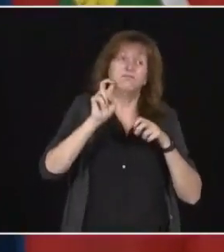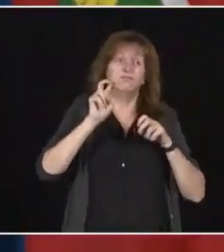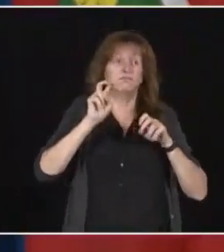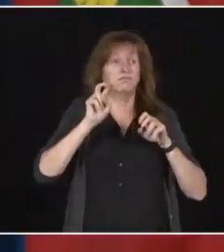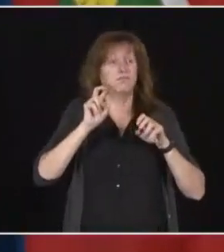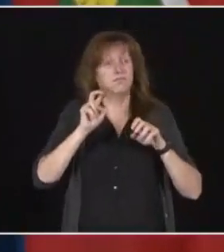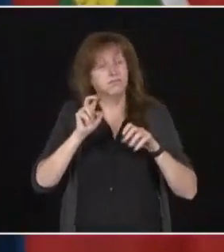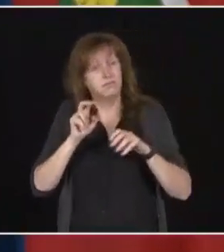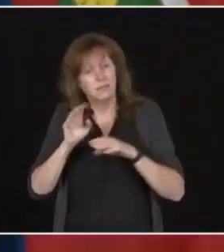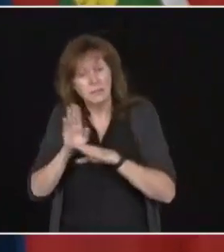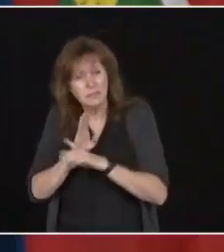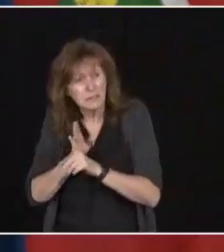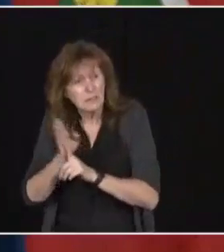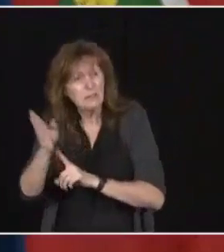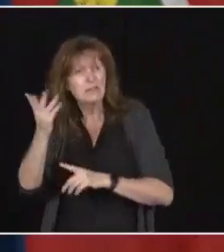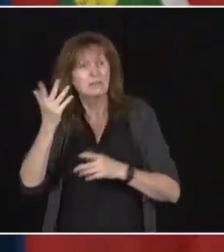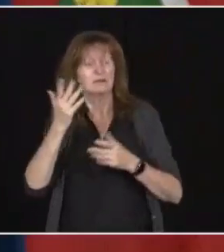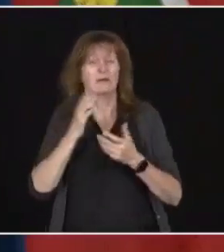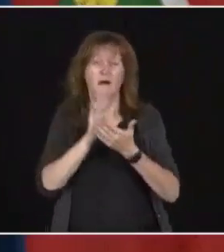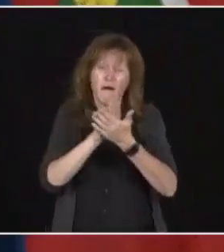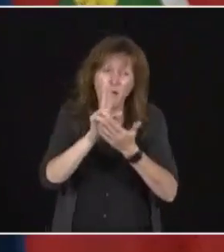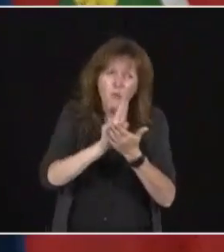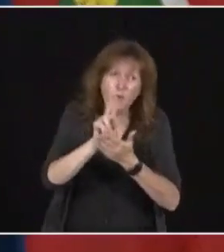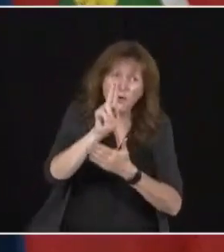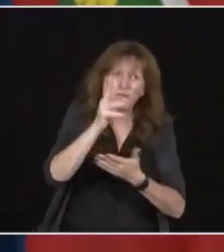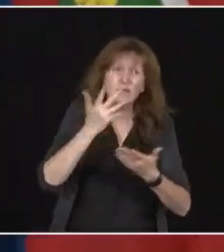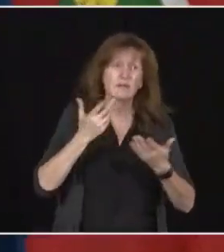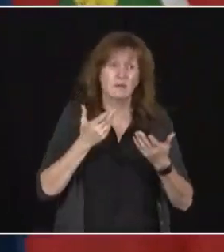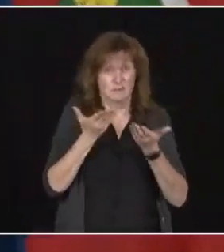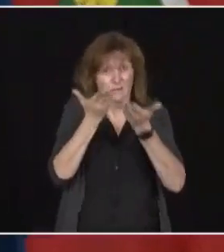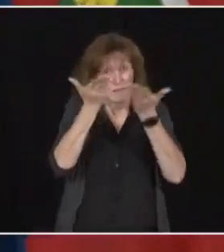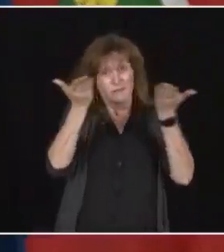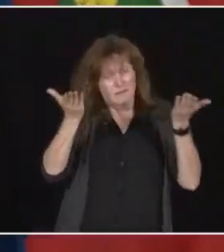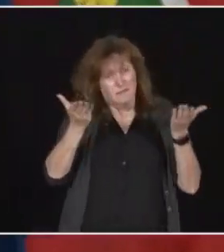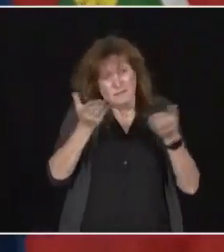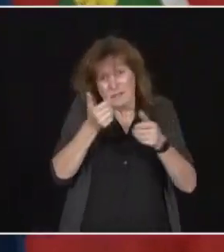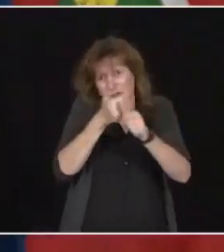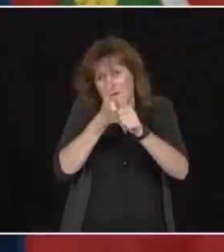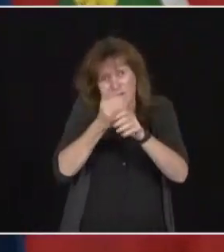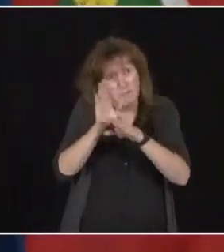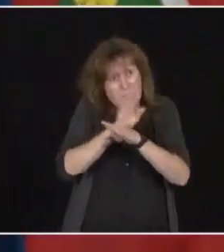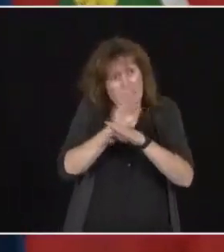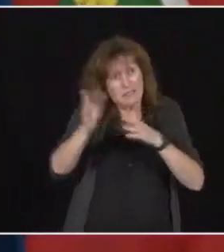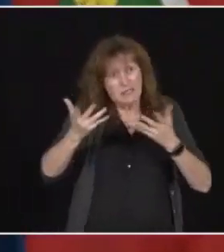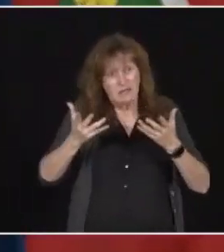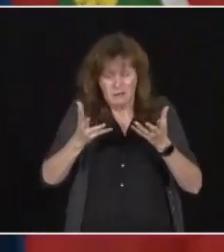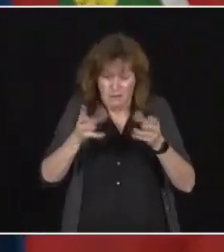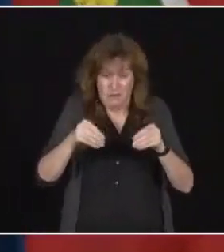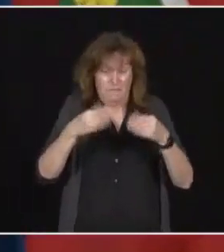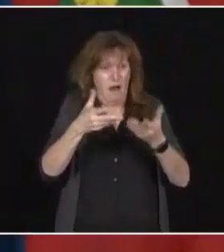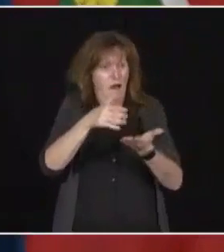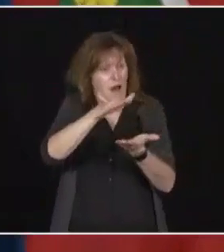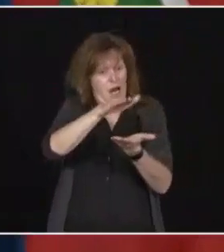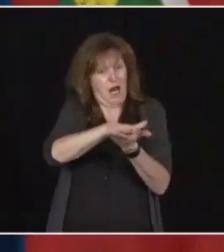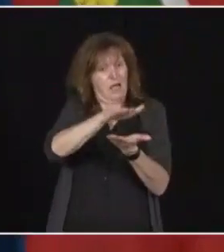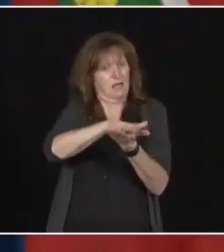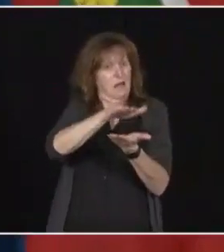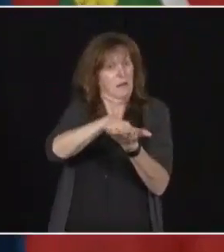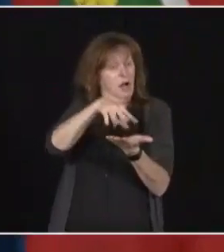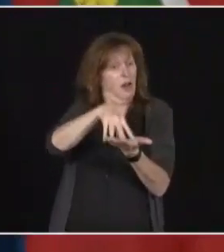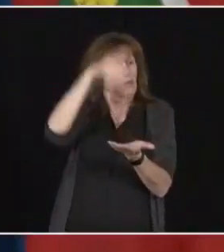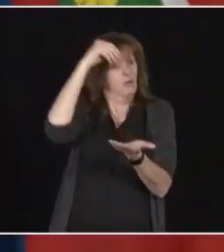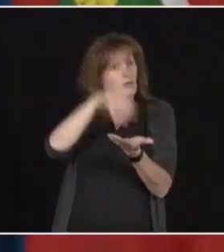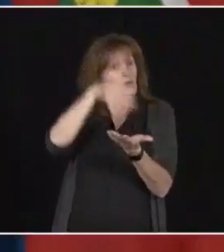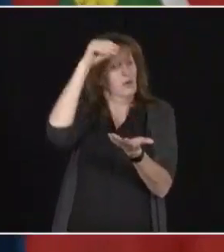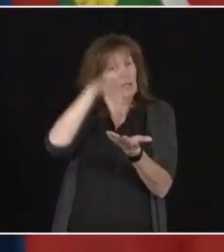businesses, and colleges and universities are businesses at the end of the day that provide academic services to students and learners across the province, and